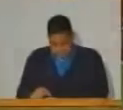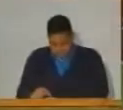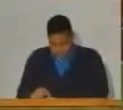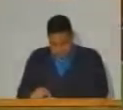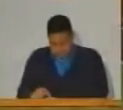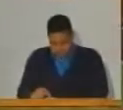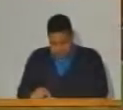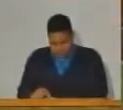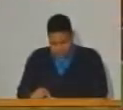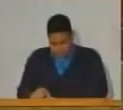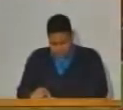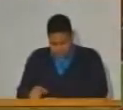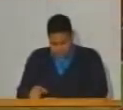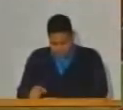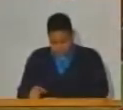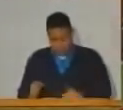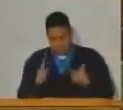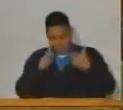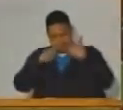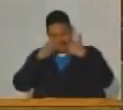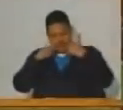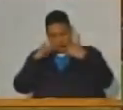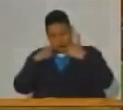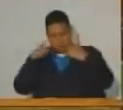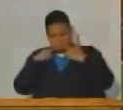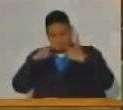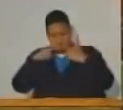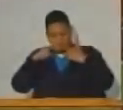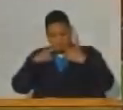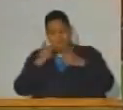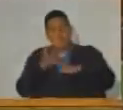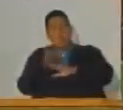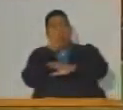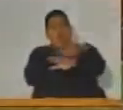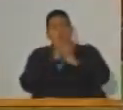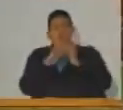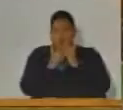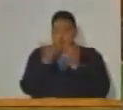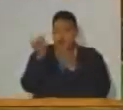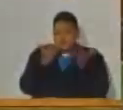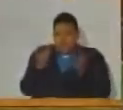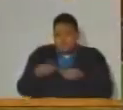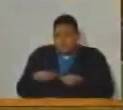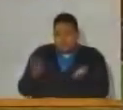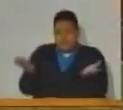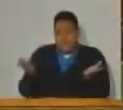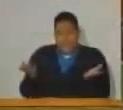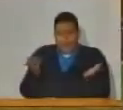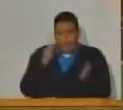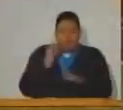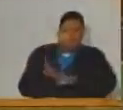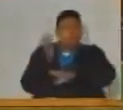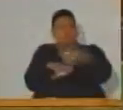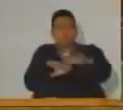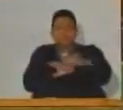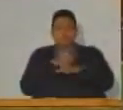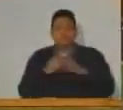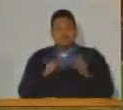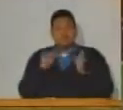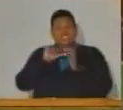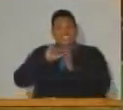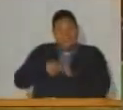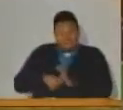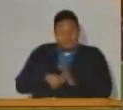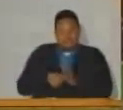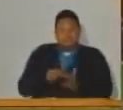Two, the enhancement of the authority's levels of service delivery, with special emphasis